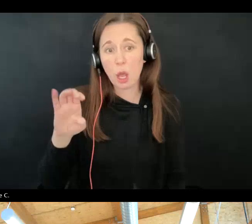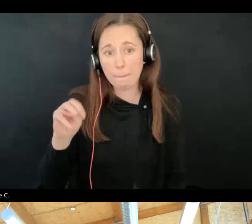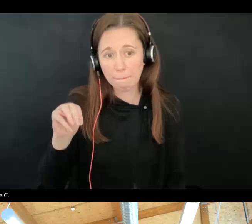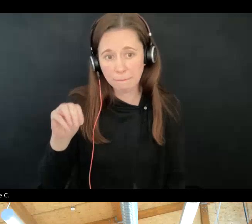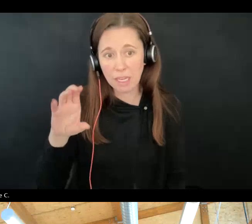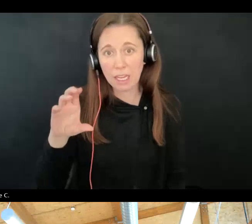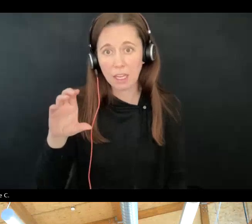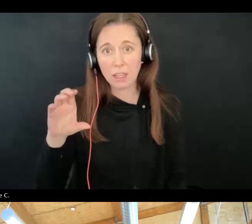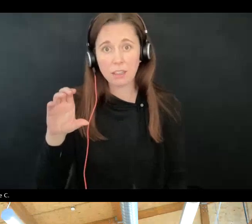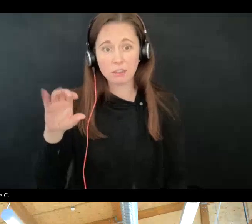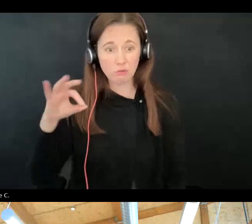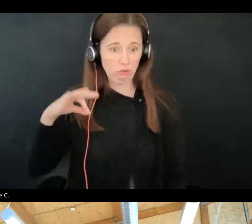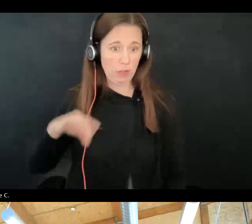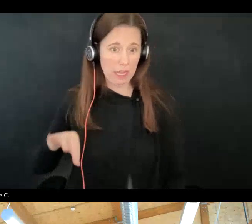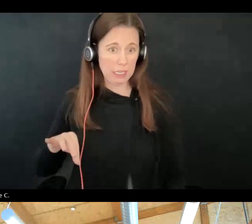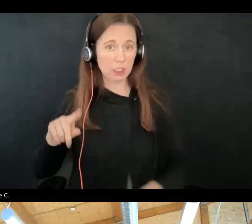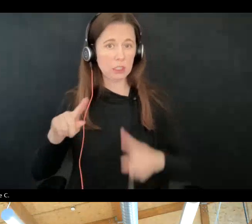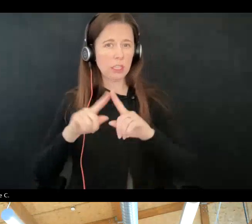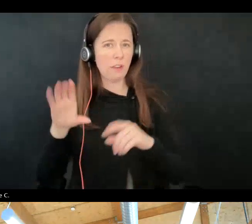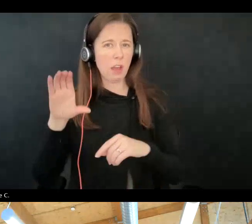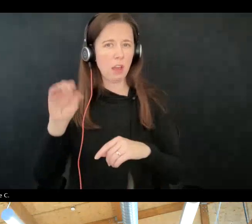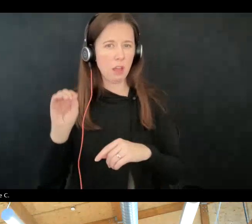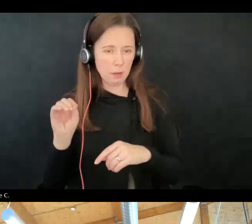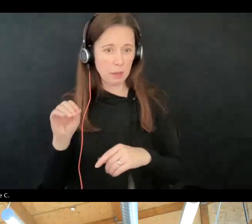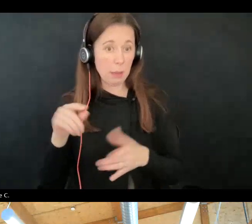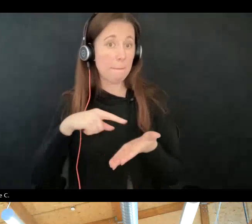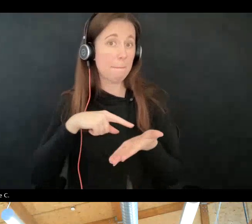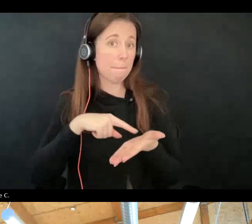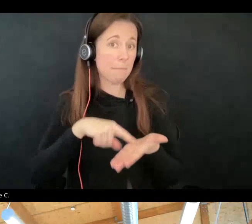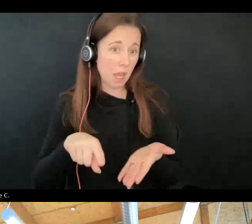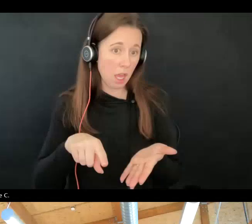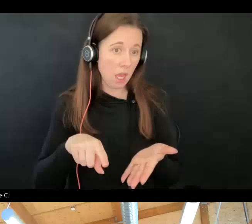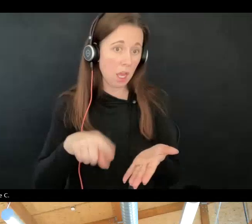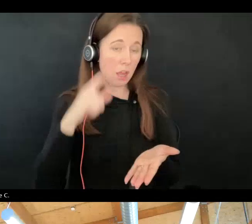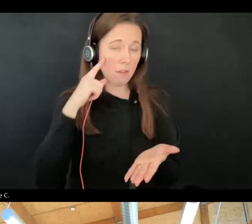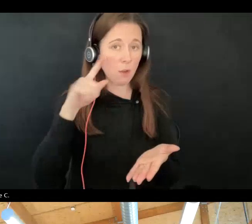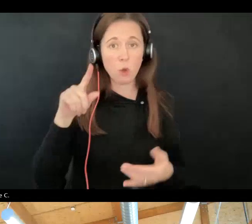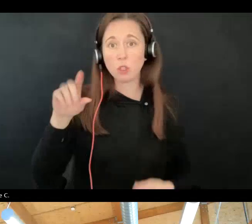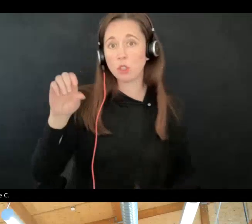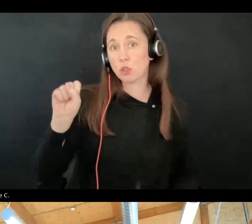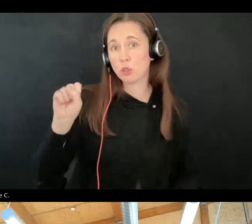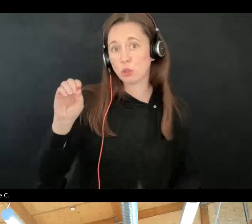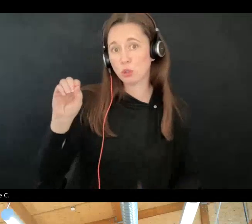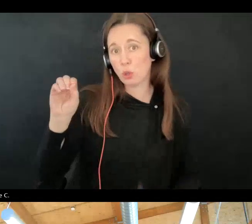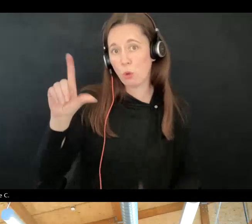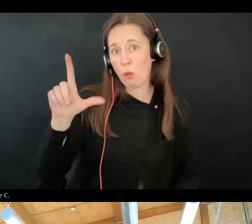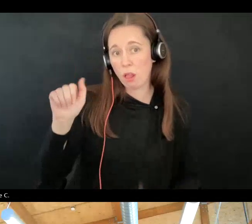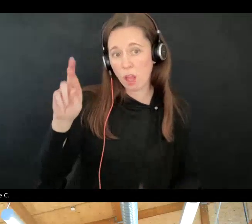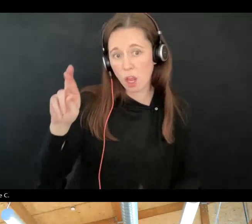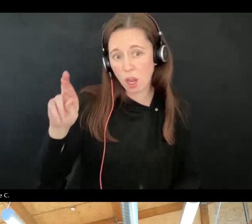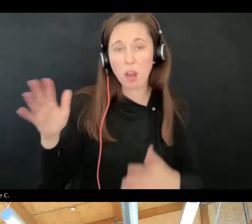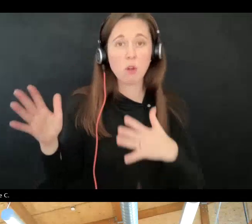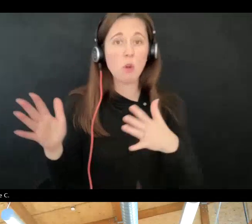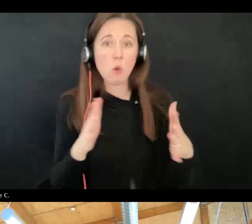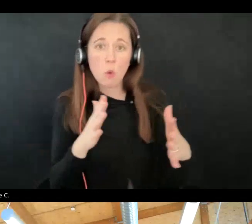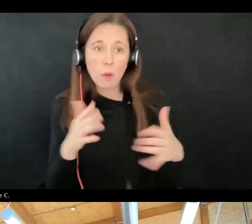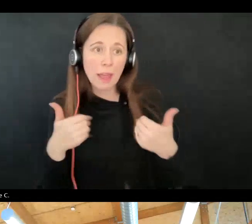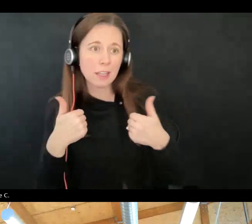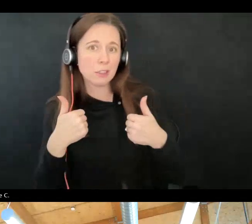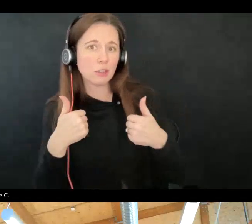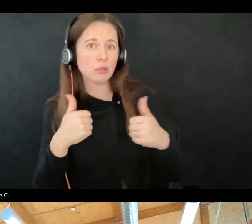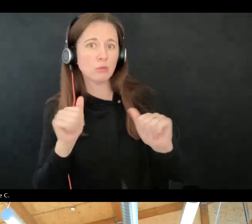corporations pay to put their money towards environmental projects like solar, wind, to offset